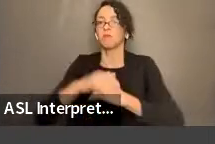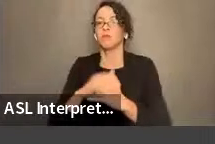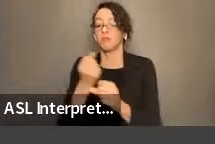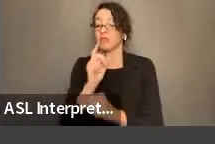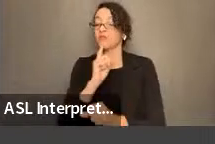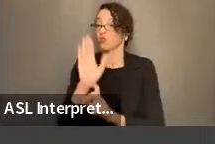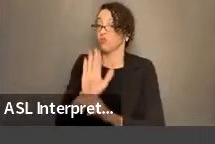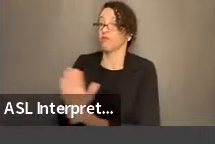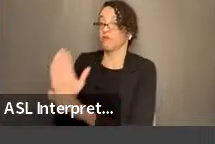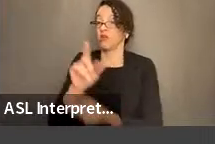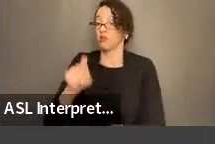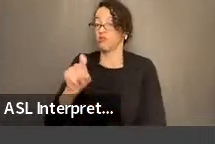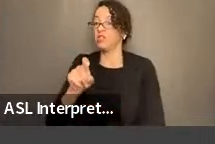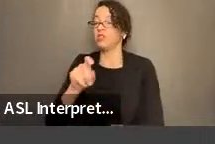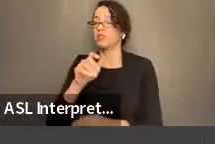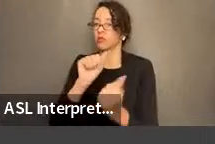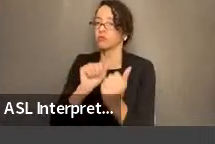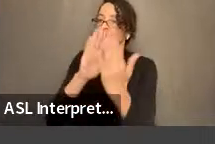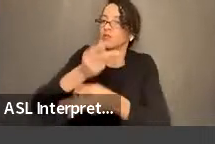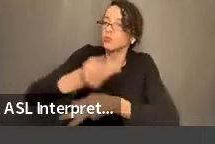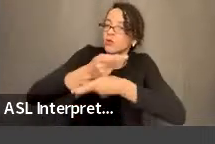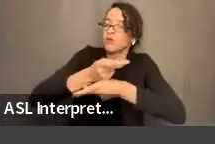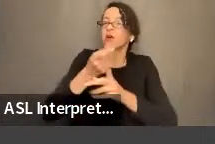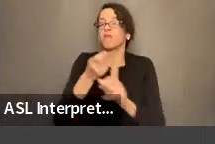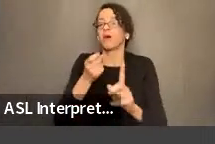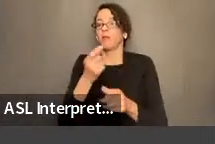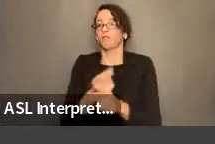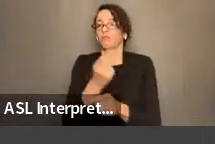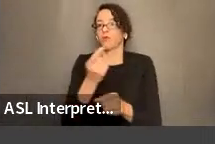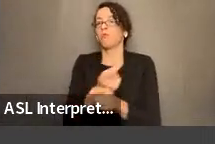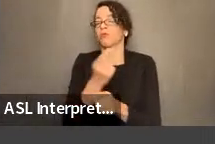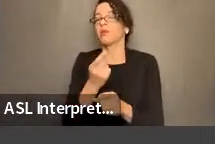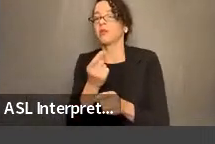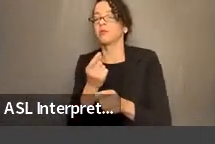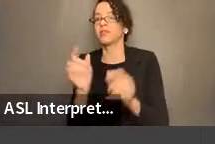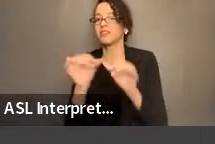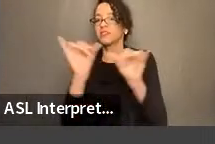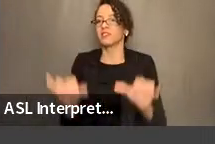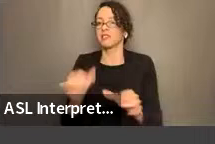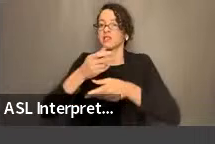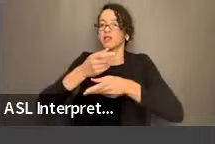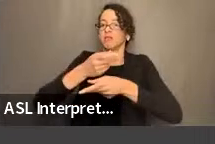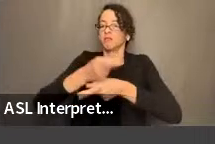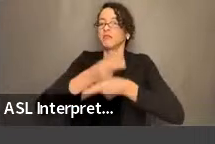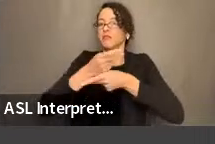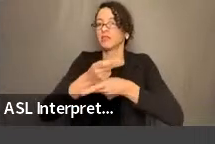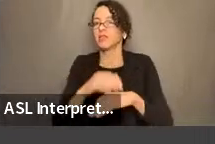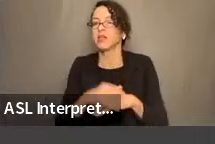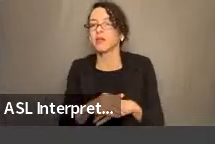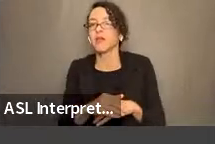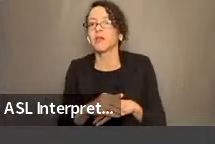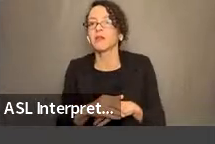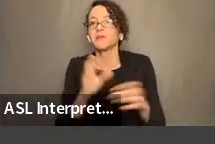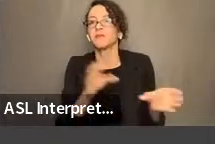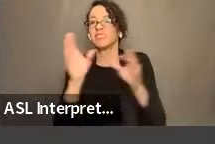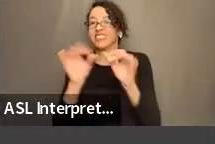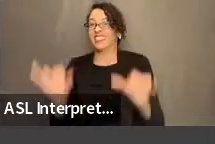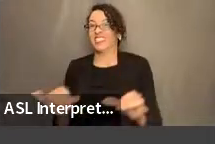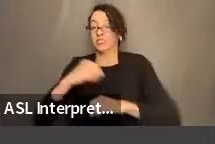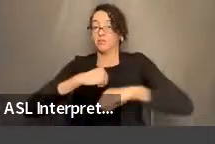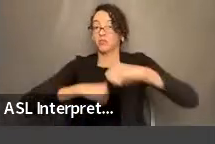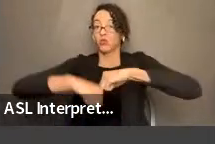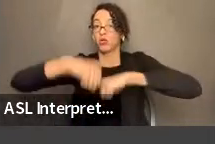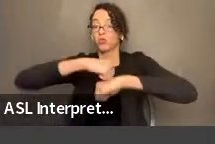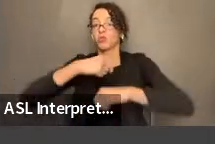specialty care. Then there's a system structure. I told you about the regulations in EMS services,